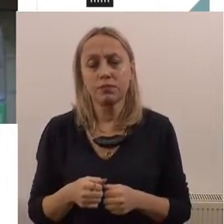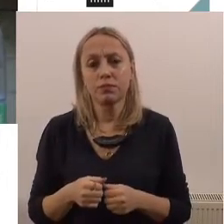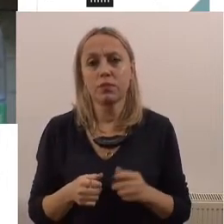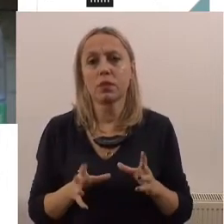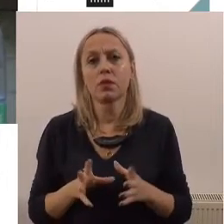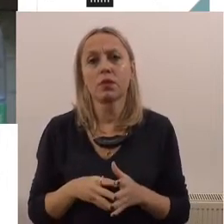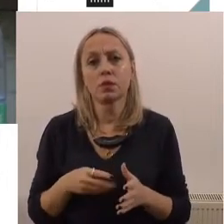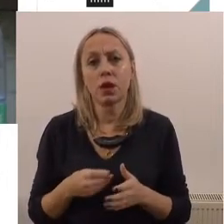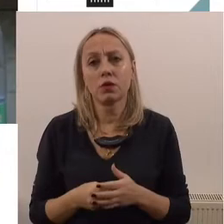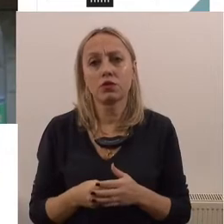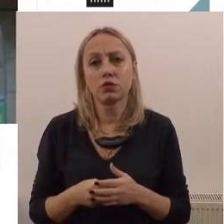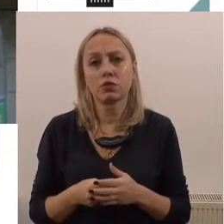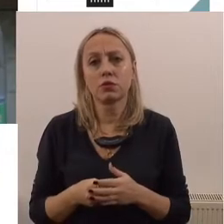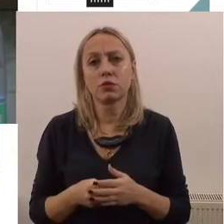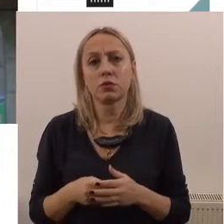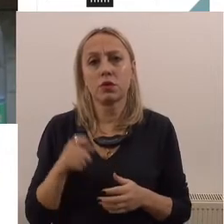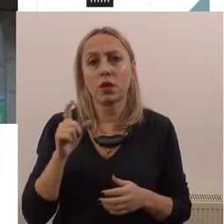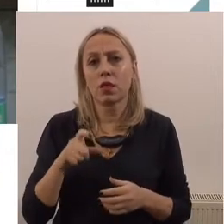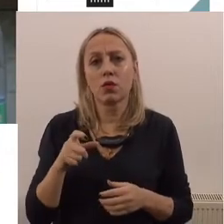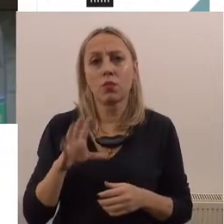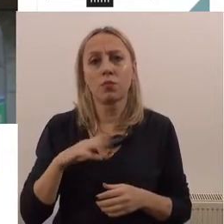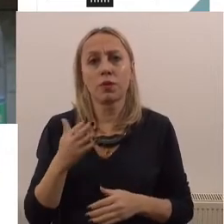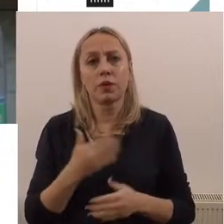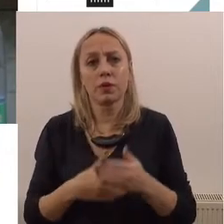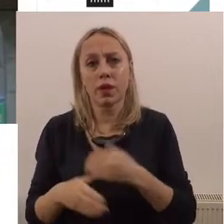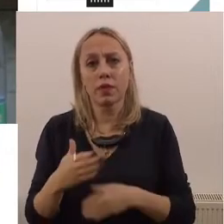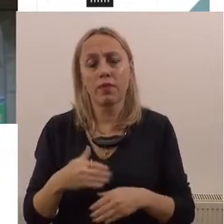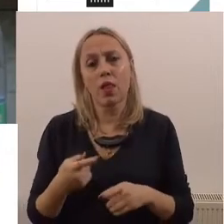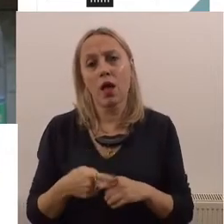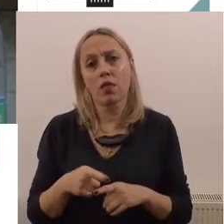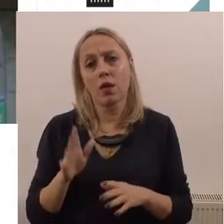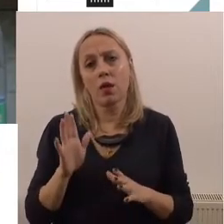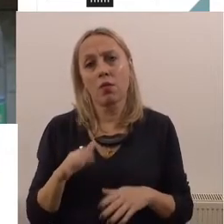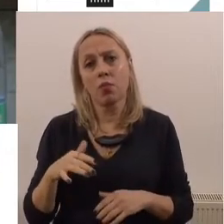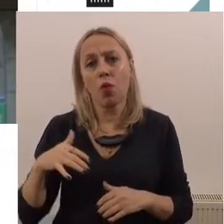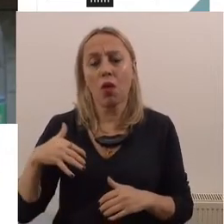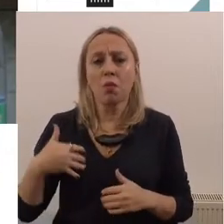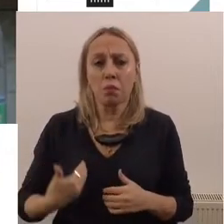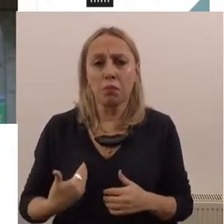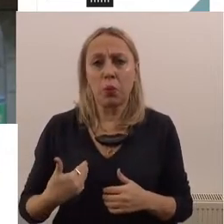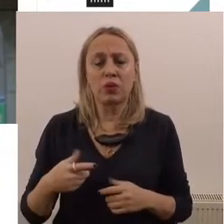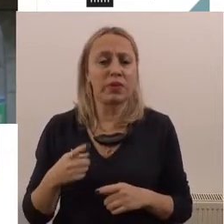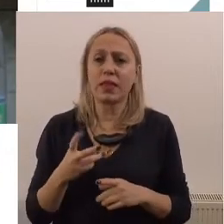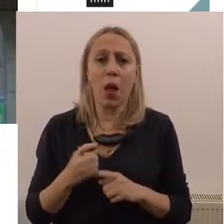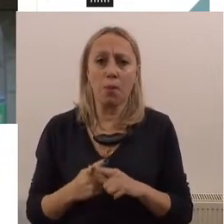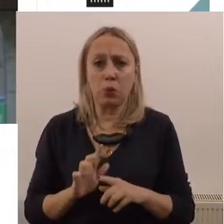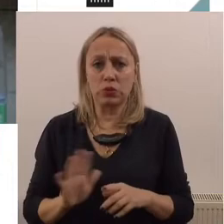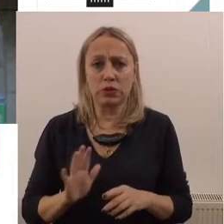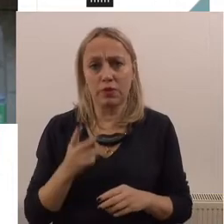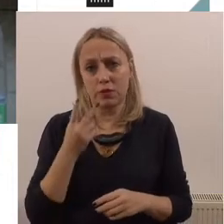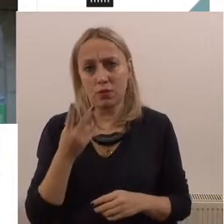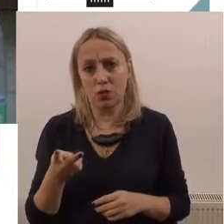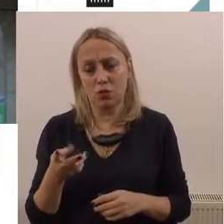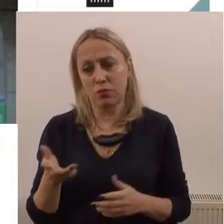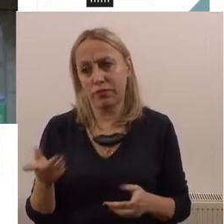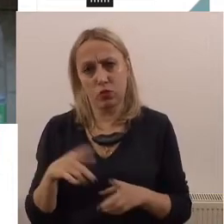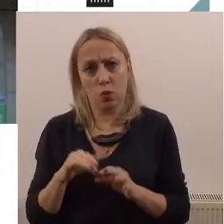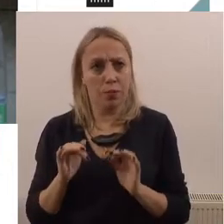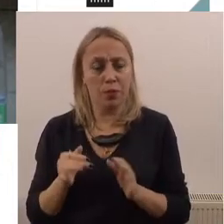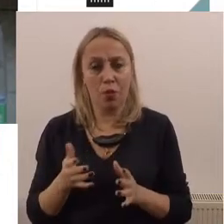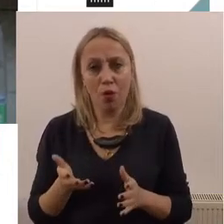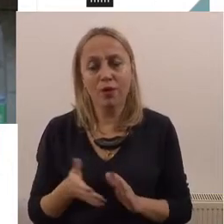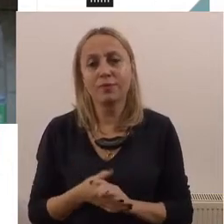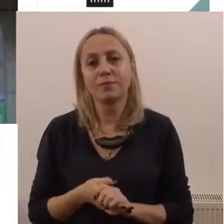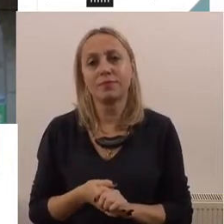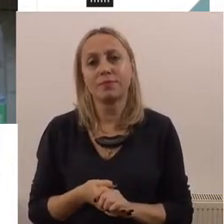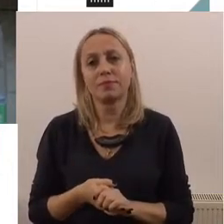People without disabilities were saying that, well, people with disabilities do not have a very good level of life in Vyksa. So